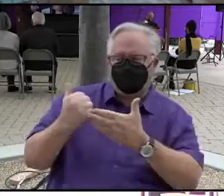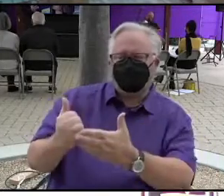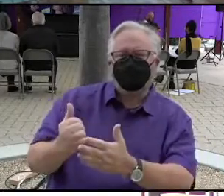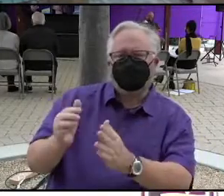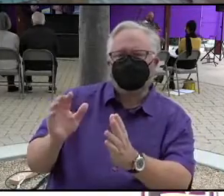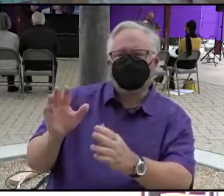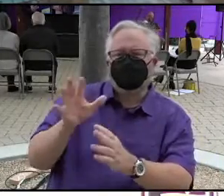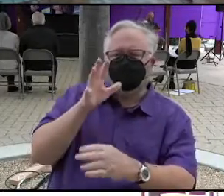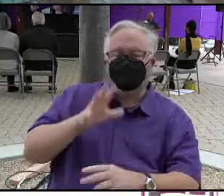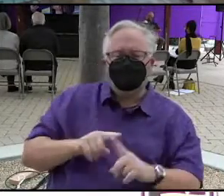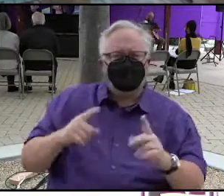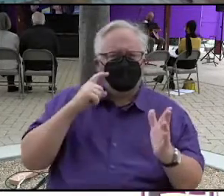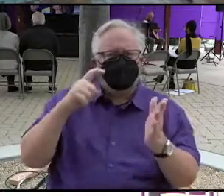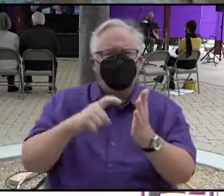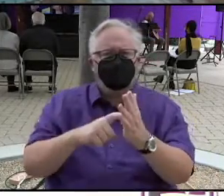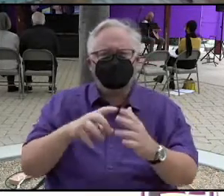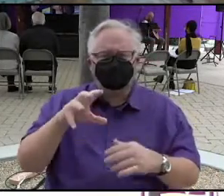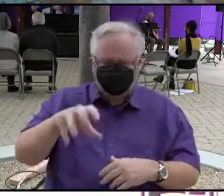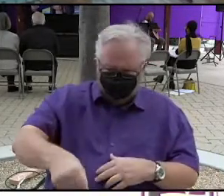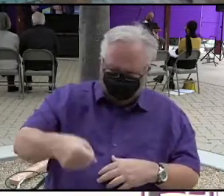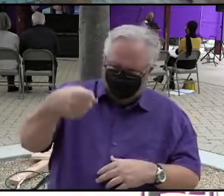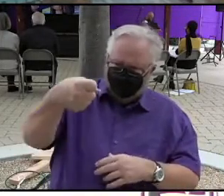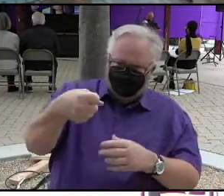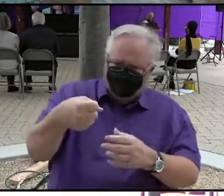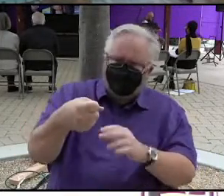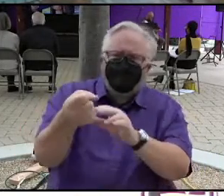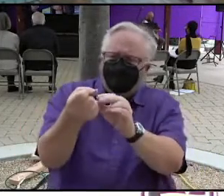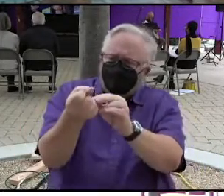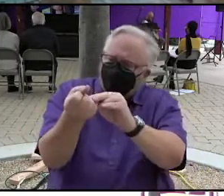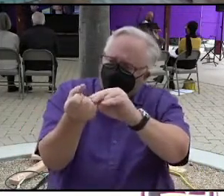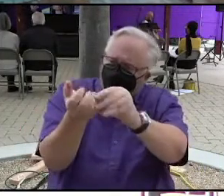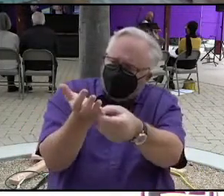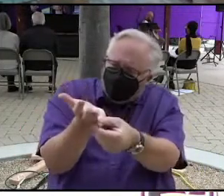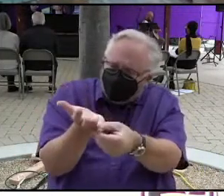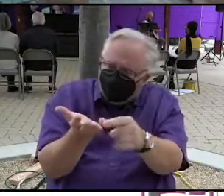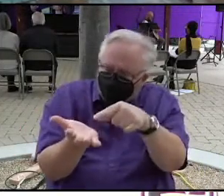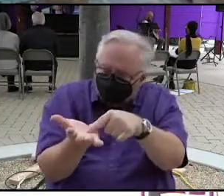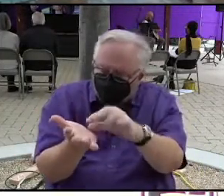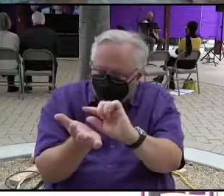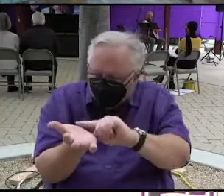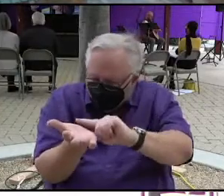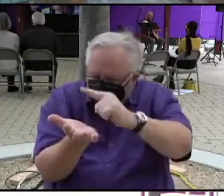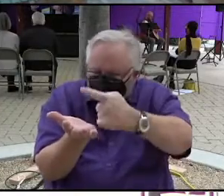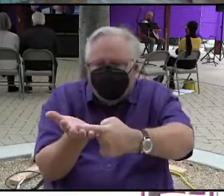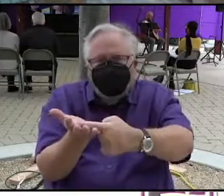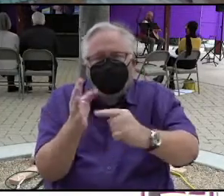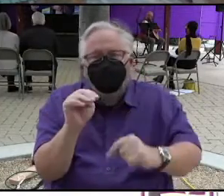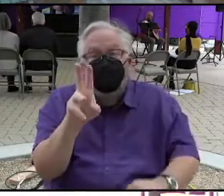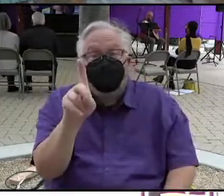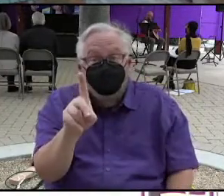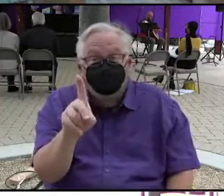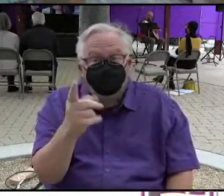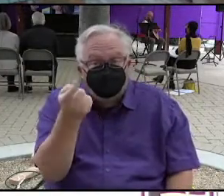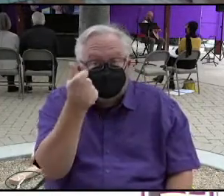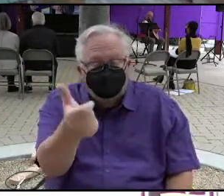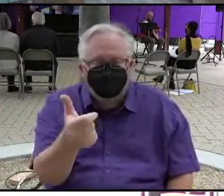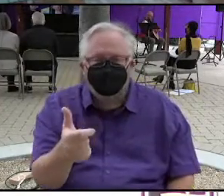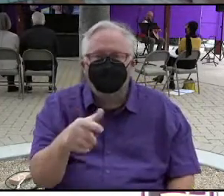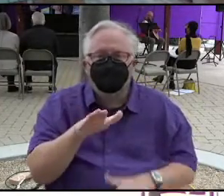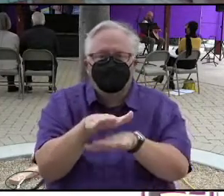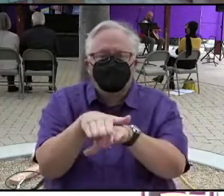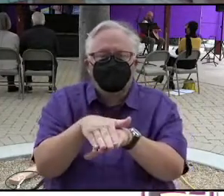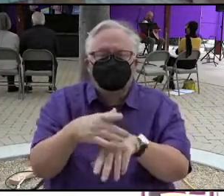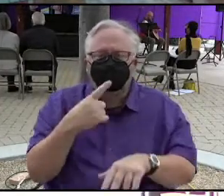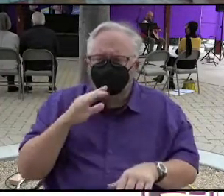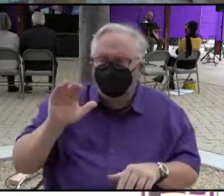his paw was tightly clenched, and when they opened it, there was a small handful of mud. A turtle said,